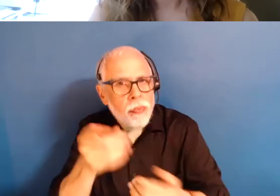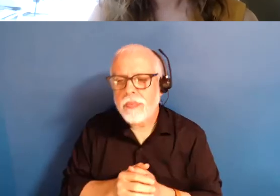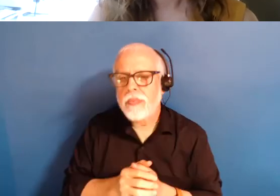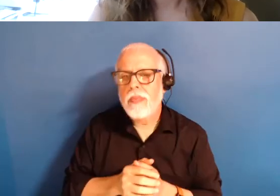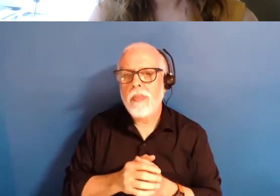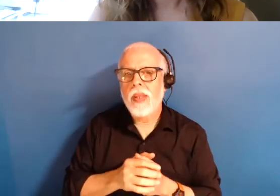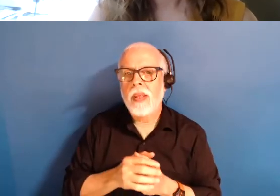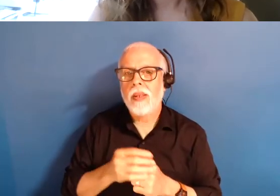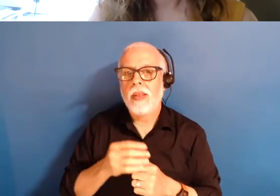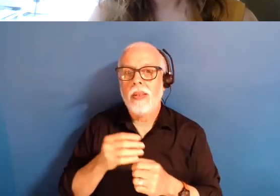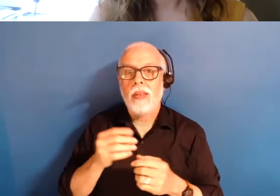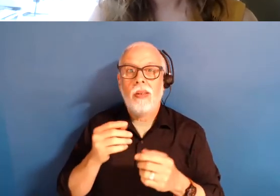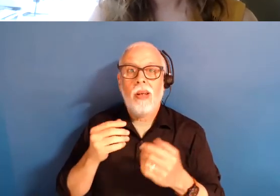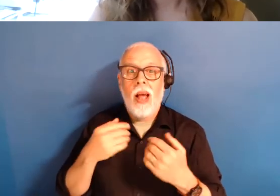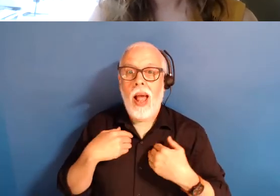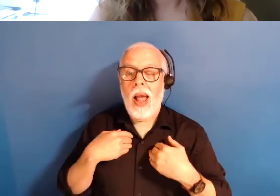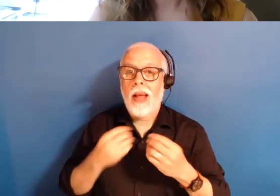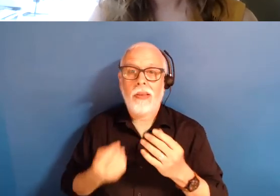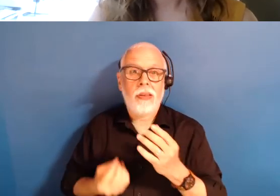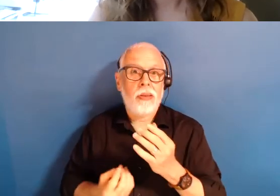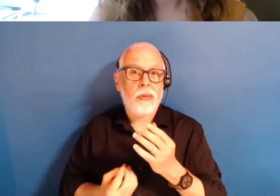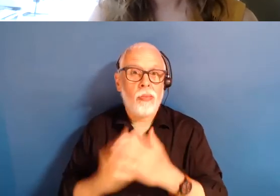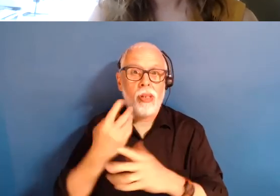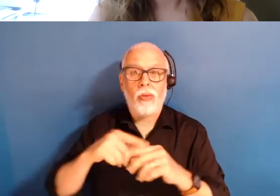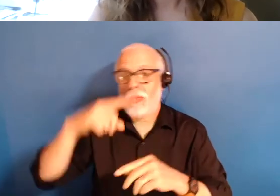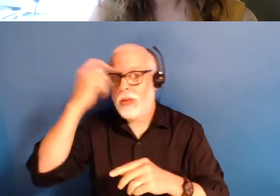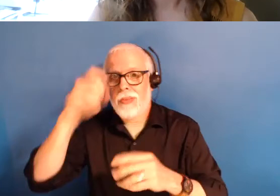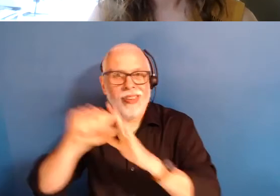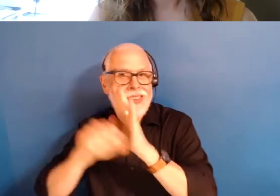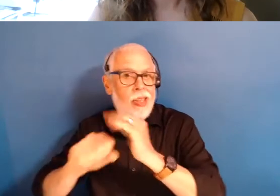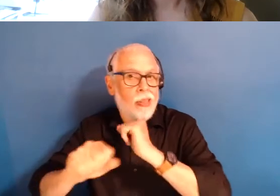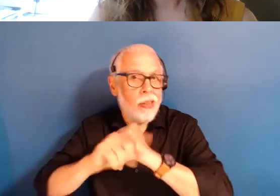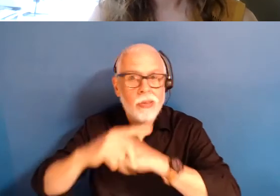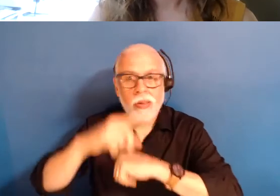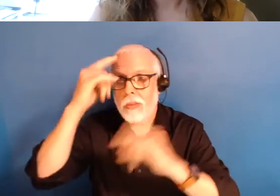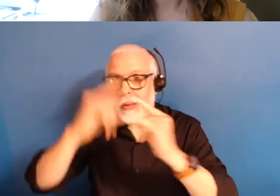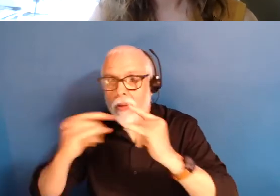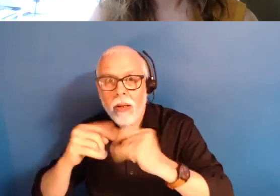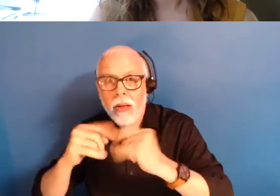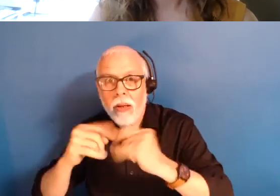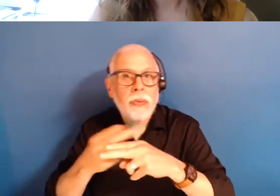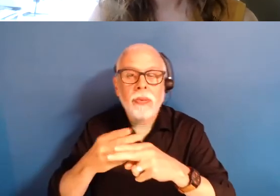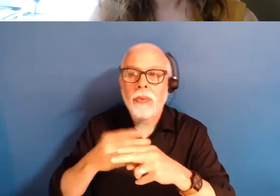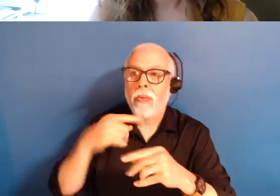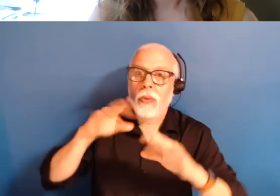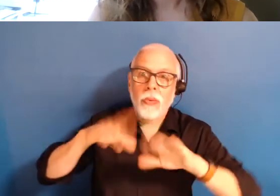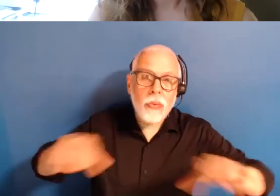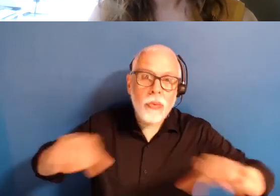And we have the Spring into Summer. That's the state's campaign, right? So we got summer camps coming up for